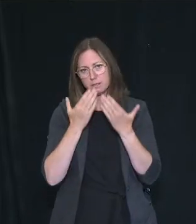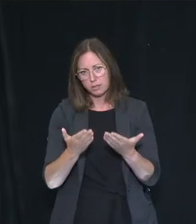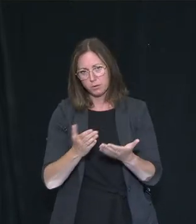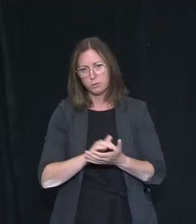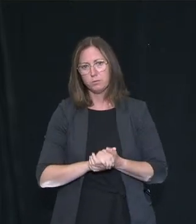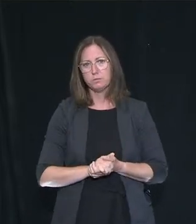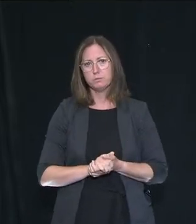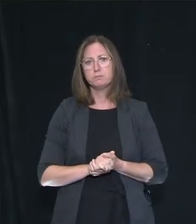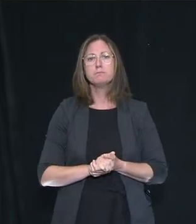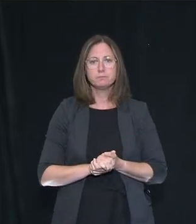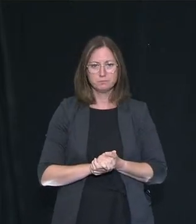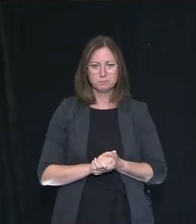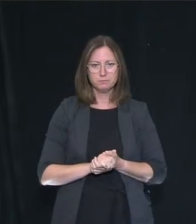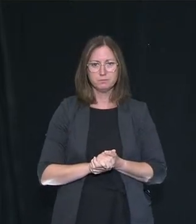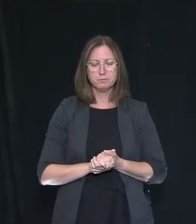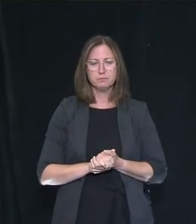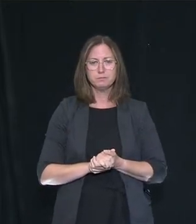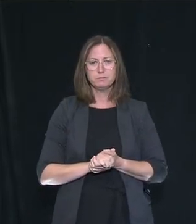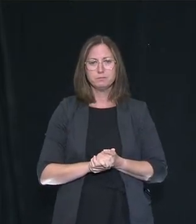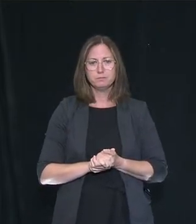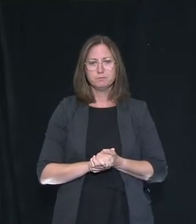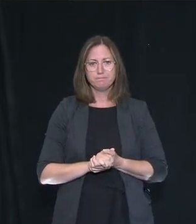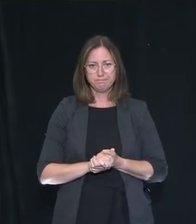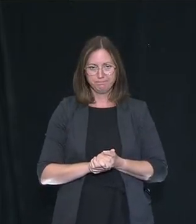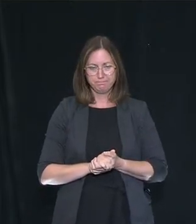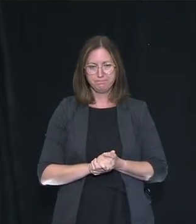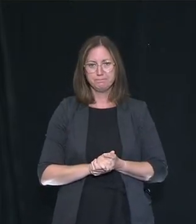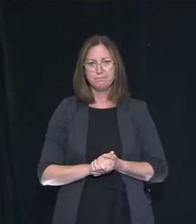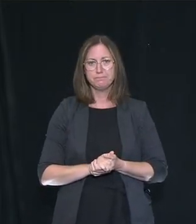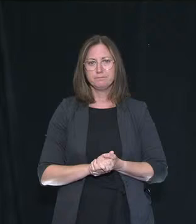you. Gracias. Tiawek.